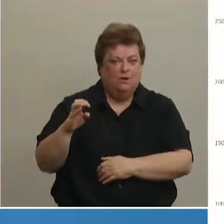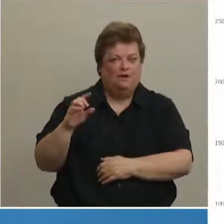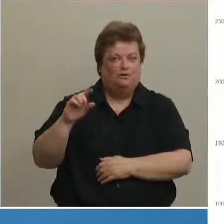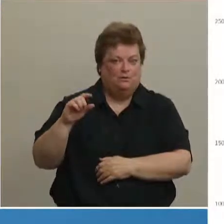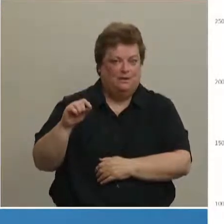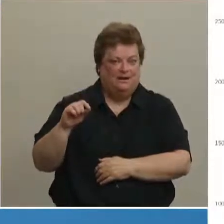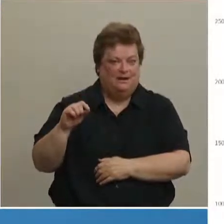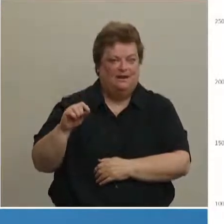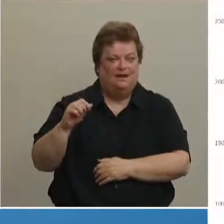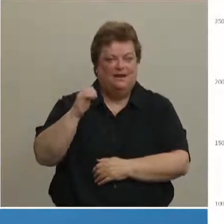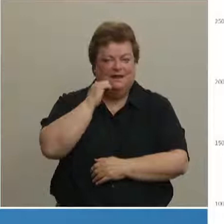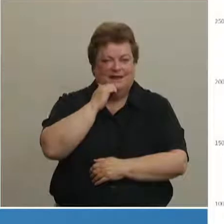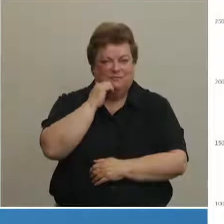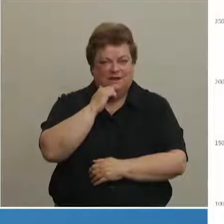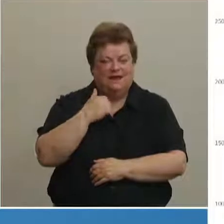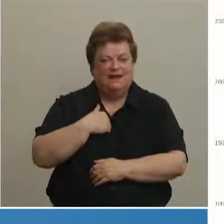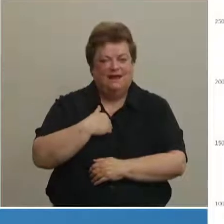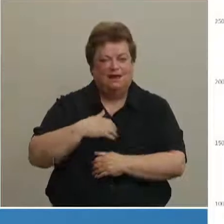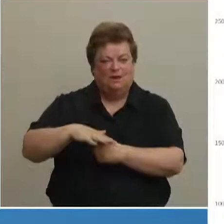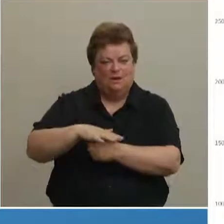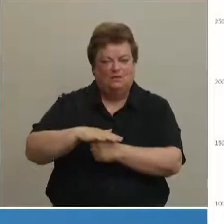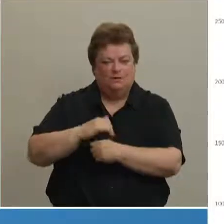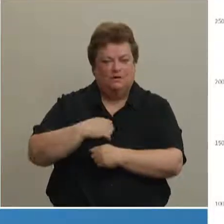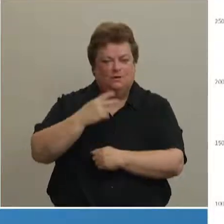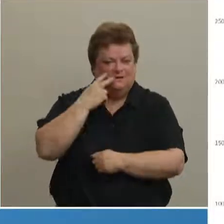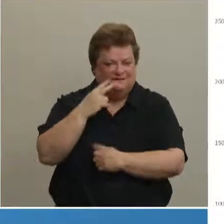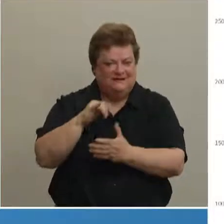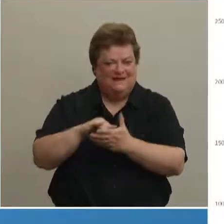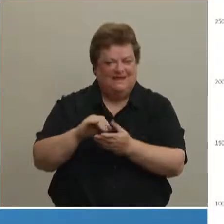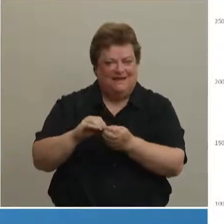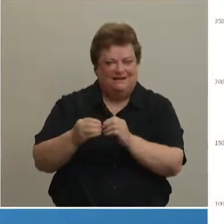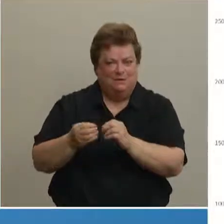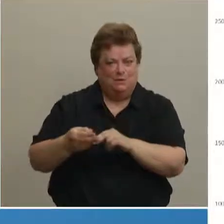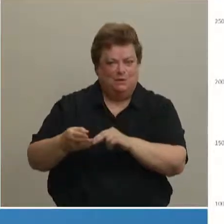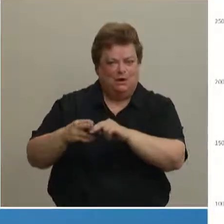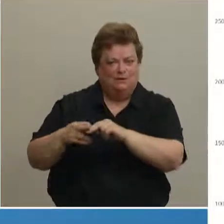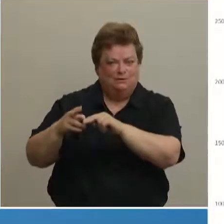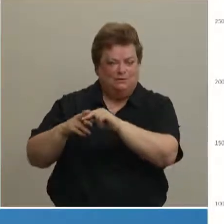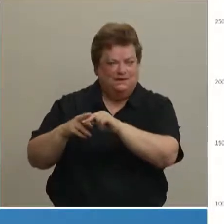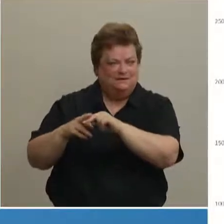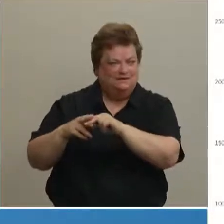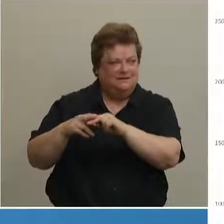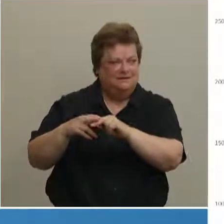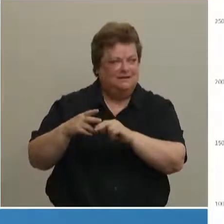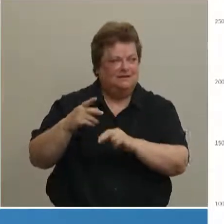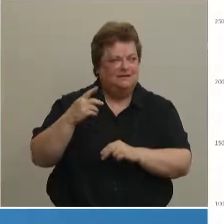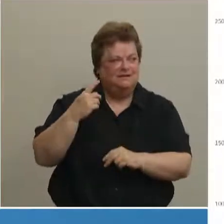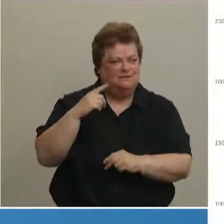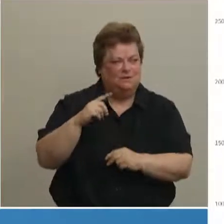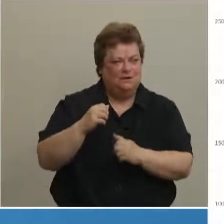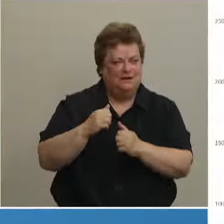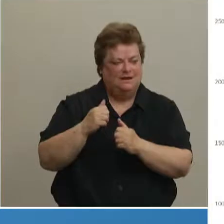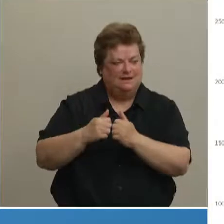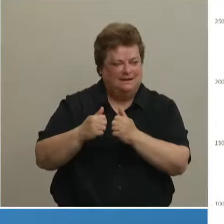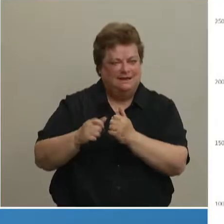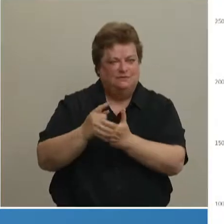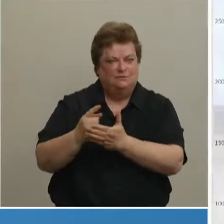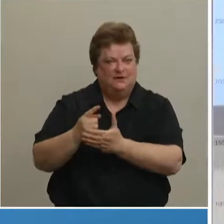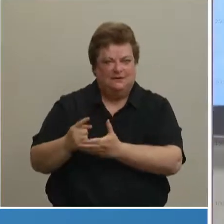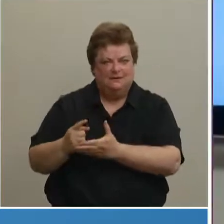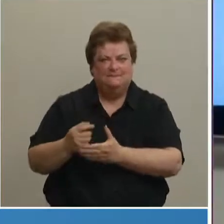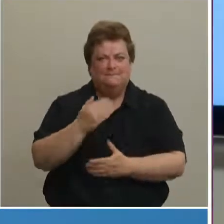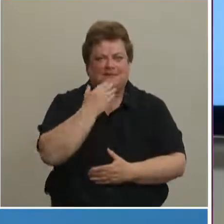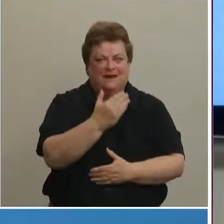day. And locally, we are seeing a 10% increase in cases per day week over week. Thank you.